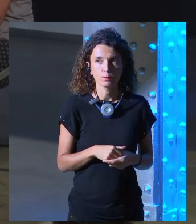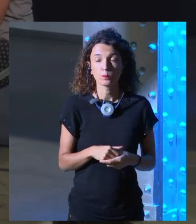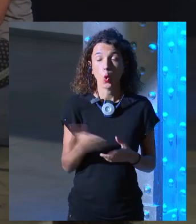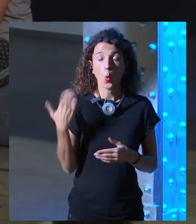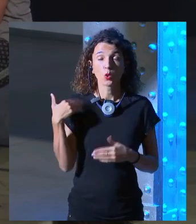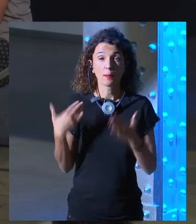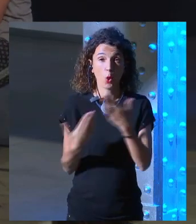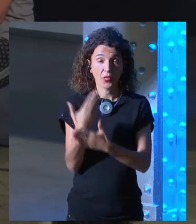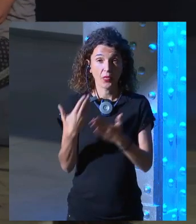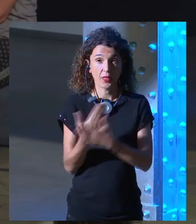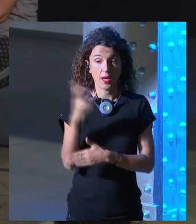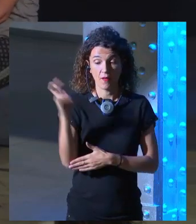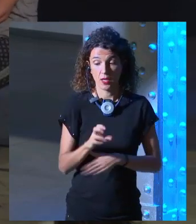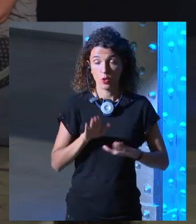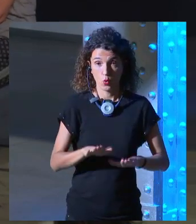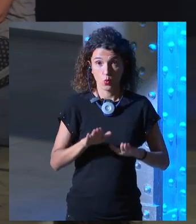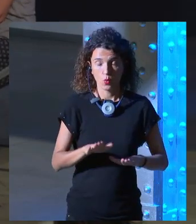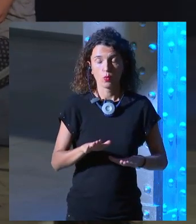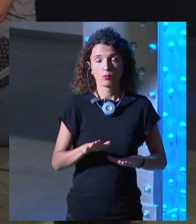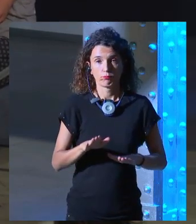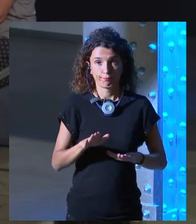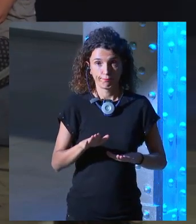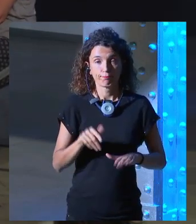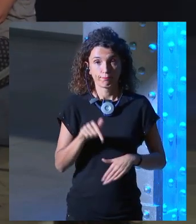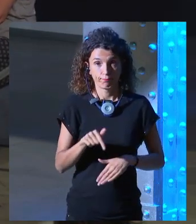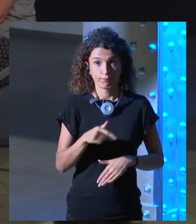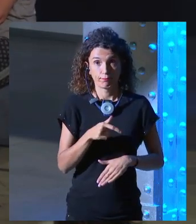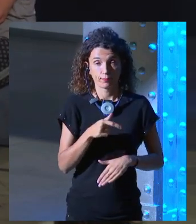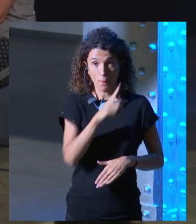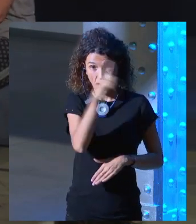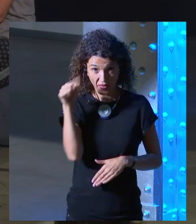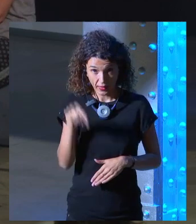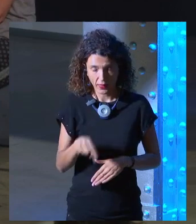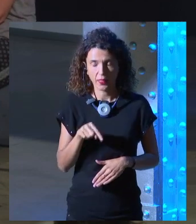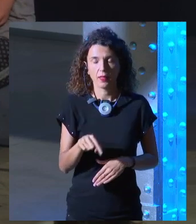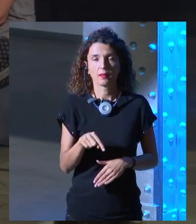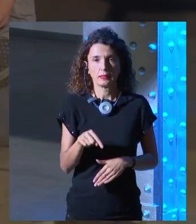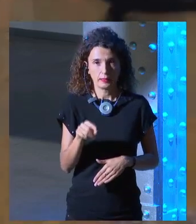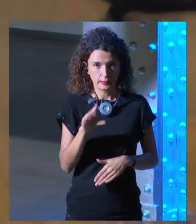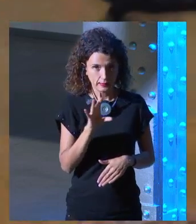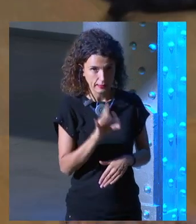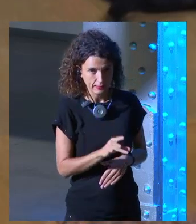en los You can do it in Spanish. Okay. Right. En los últimos días que... in the last days that you've been here in Madrid,